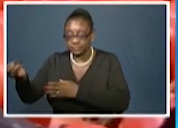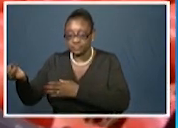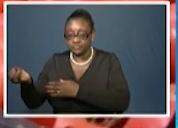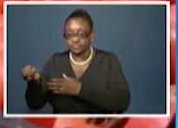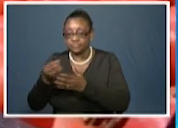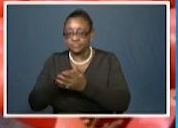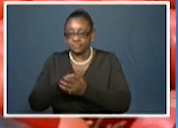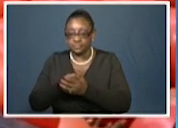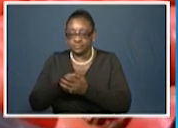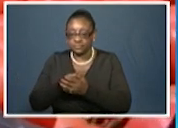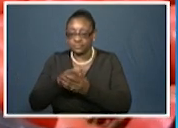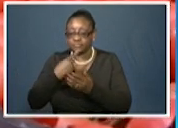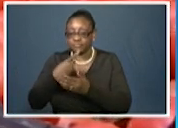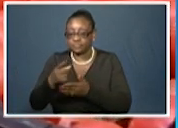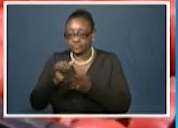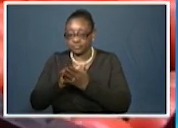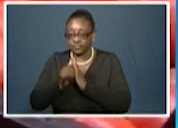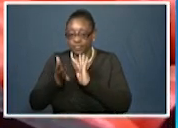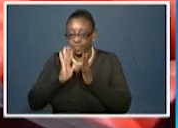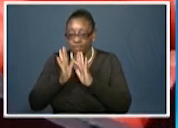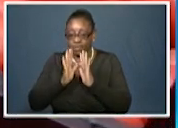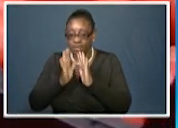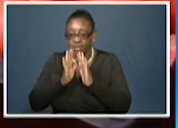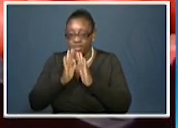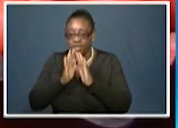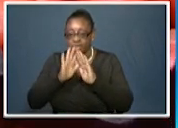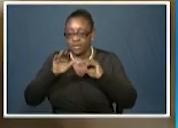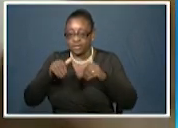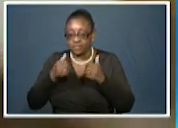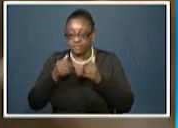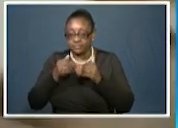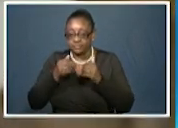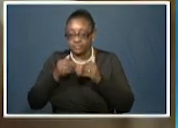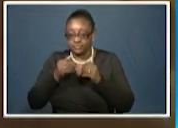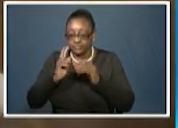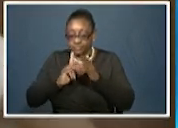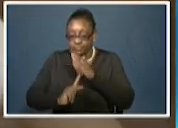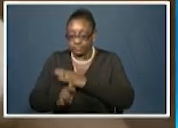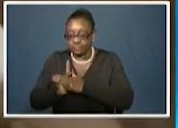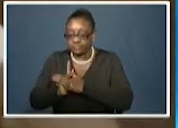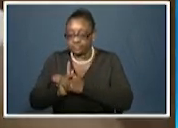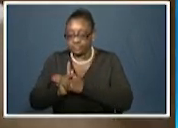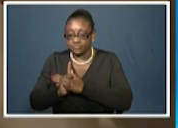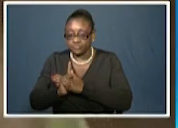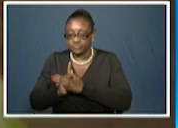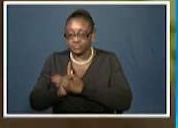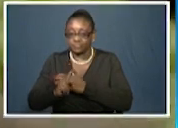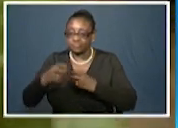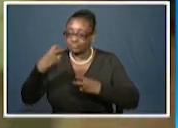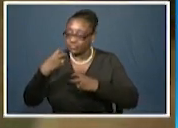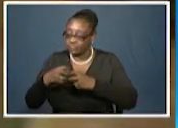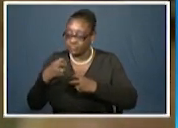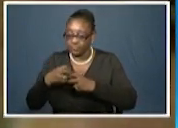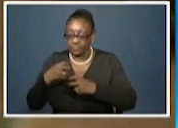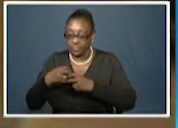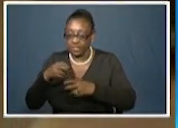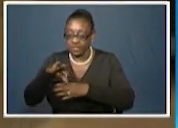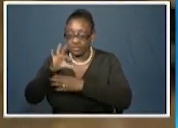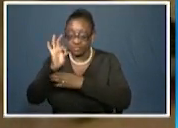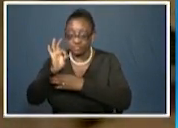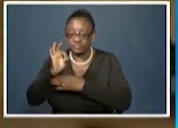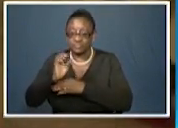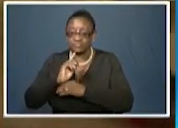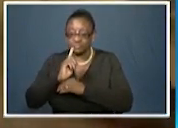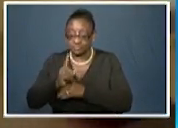force, were highlighted by Prime Minister Davis as one of the programs his administration found consistently difficult to obtain